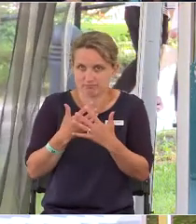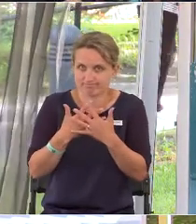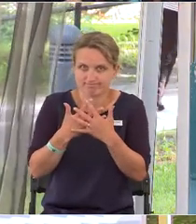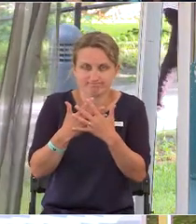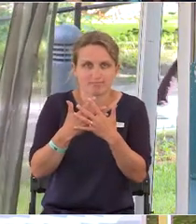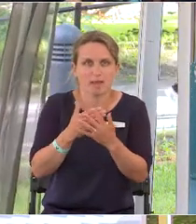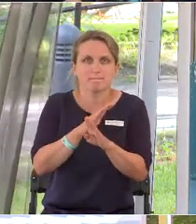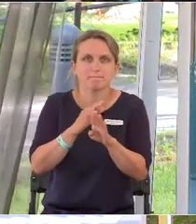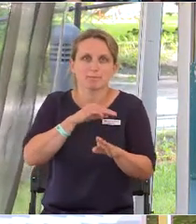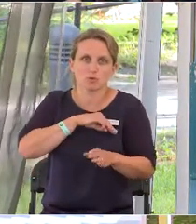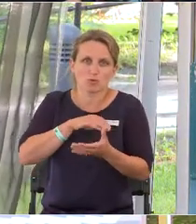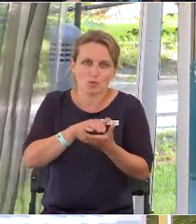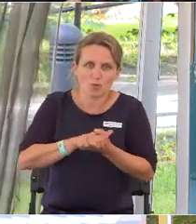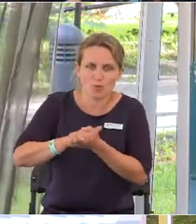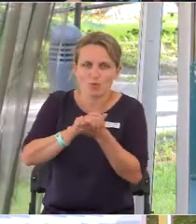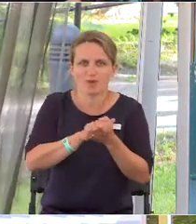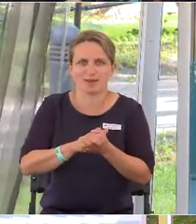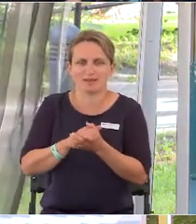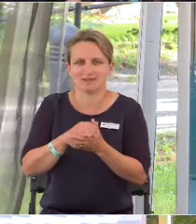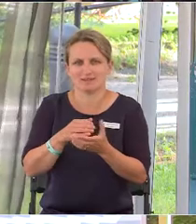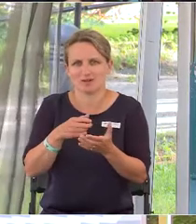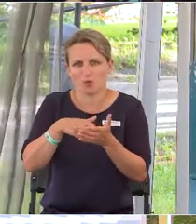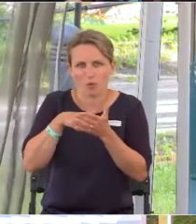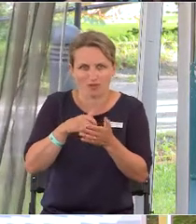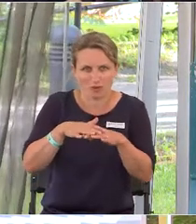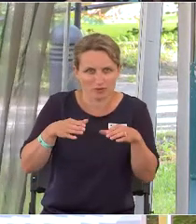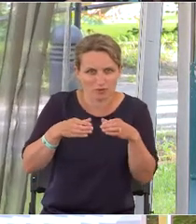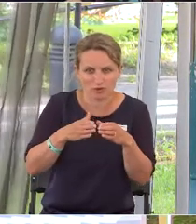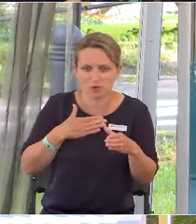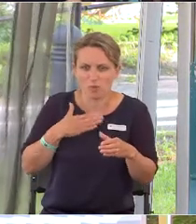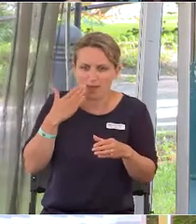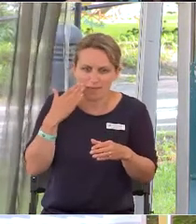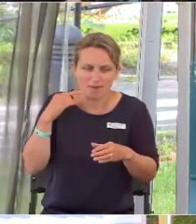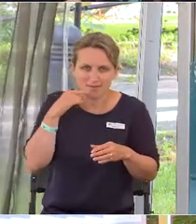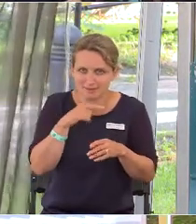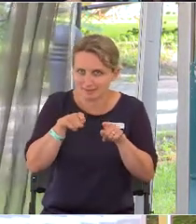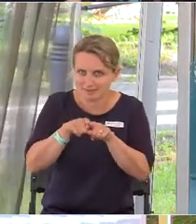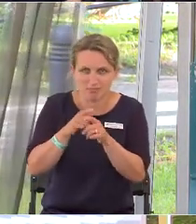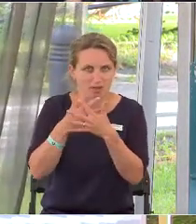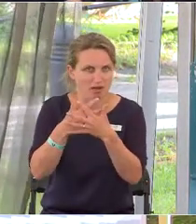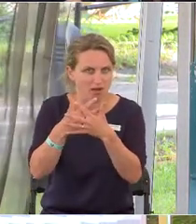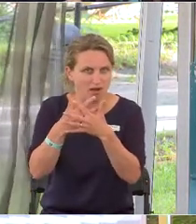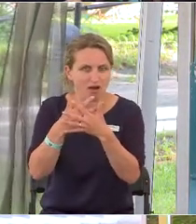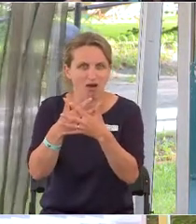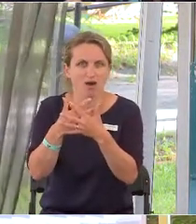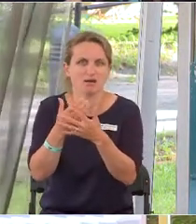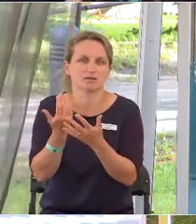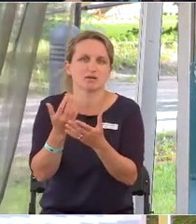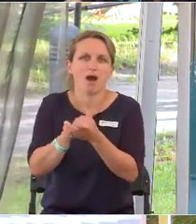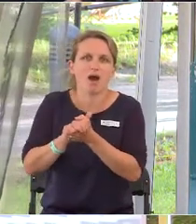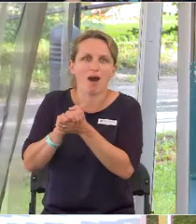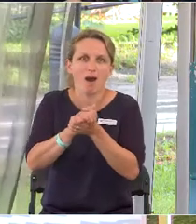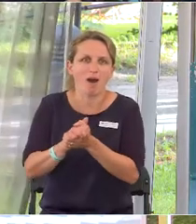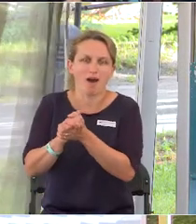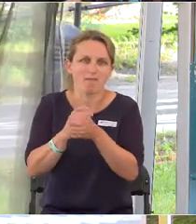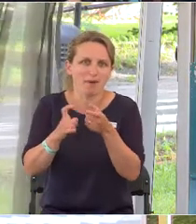NGO side. And my mother and my father, they all have been also unionists. They have been great for the trade union, the union